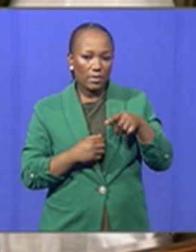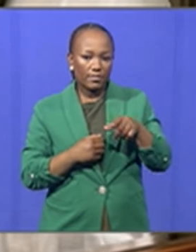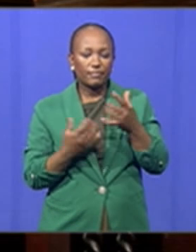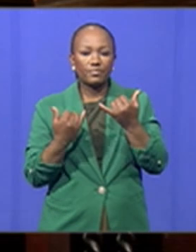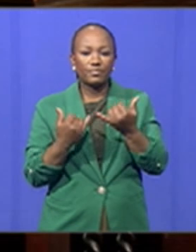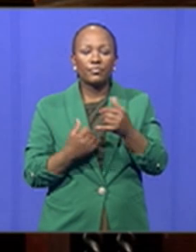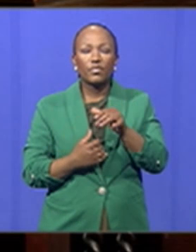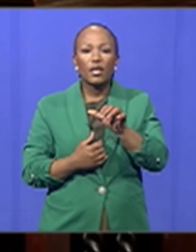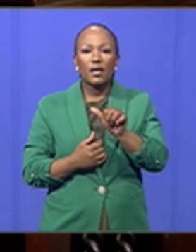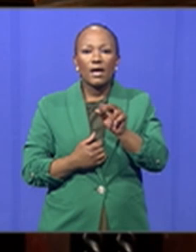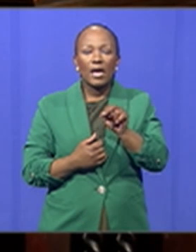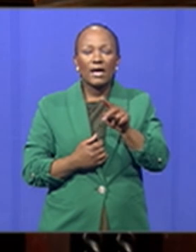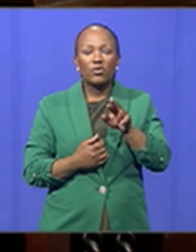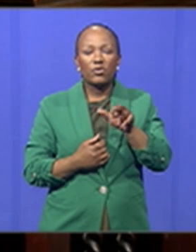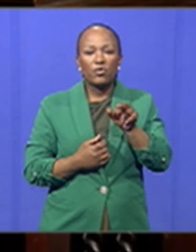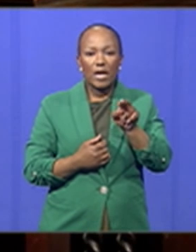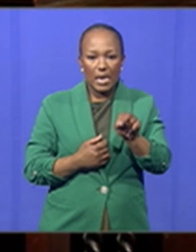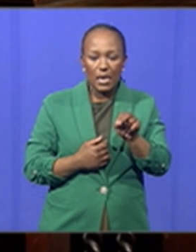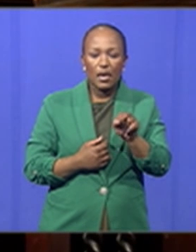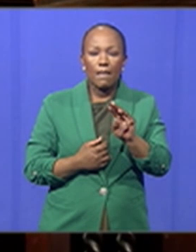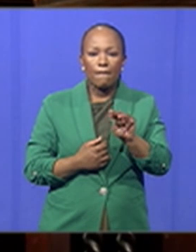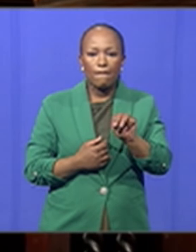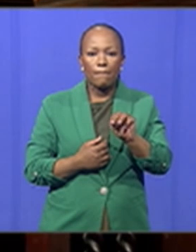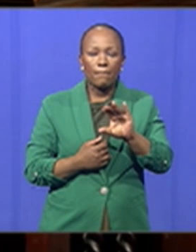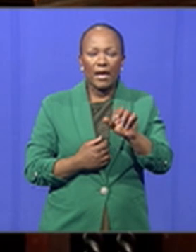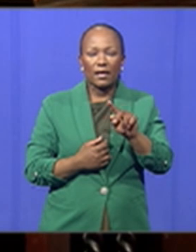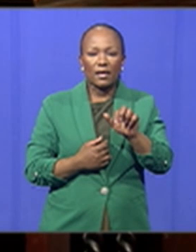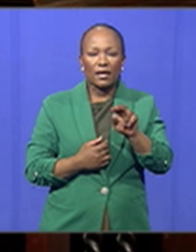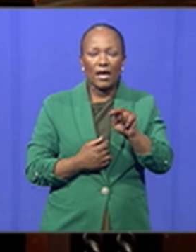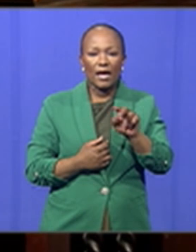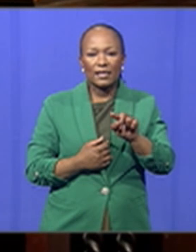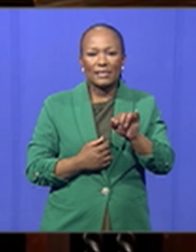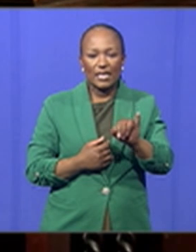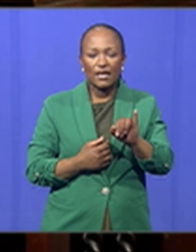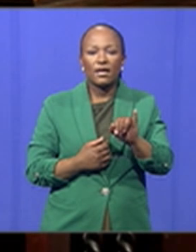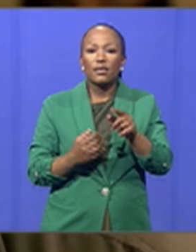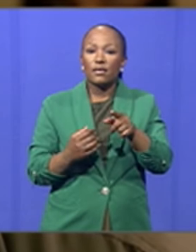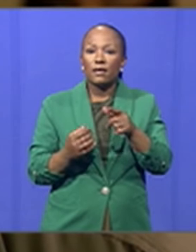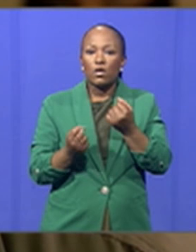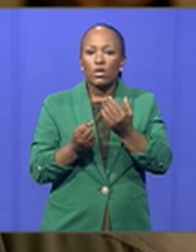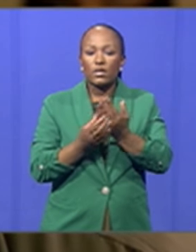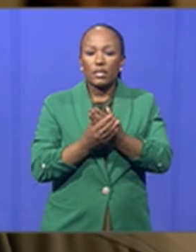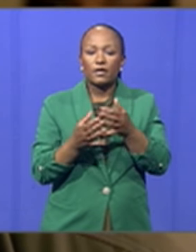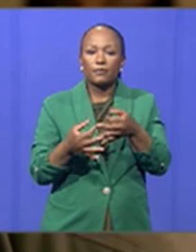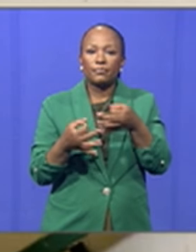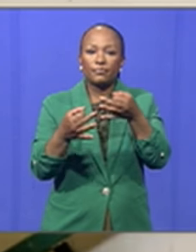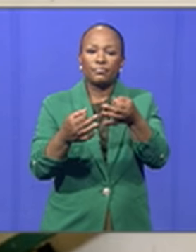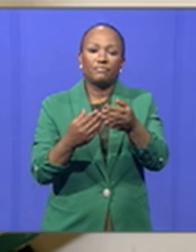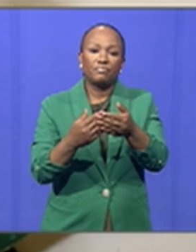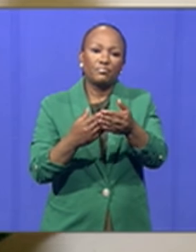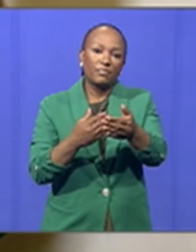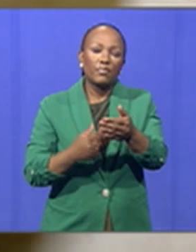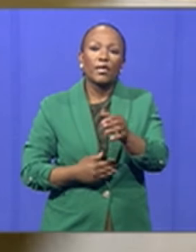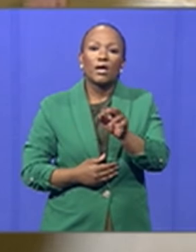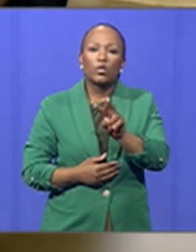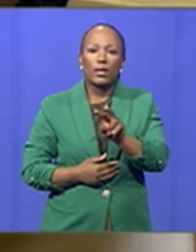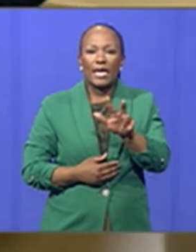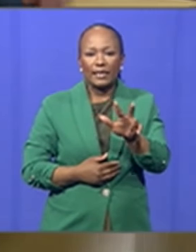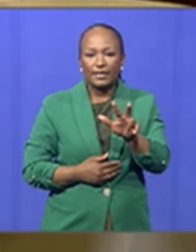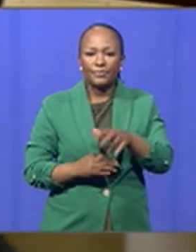bjale Adrian Mackenzie pele ga kgorotsheko ya magistrata ya Johannesburg. Molato o šutišeditše go la 16 kgweding ya Lewedi. Ka go le lengwe